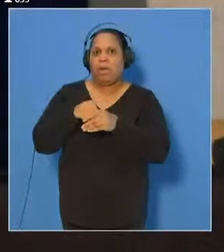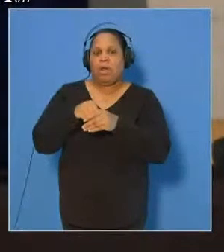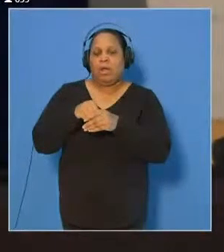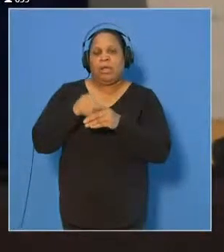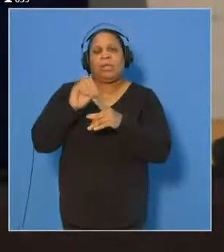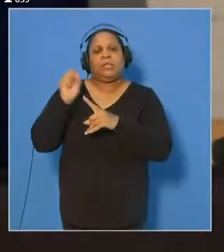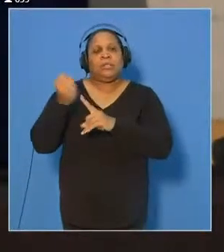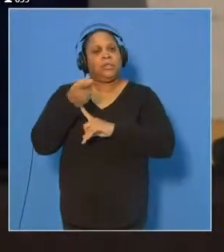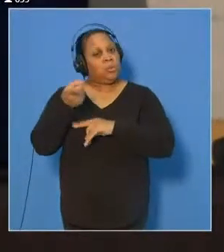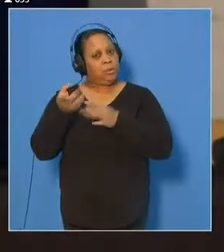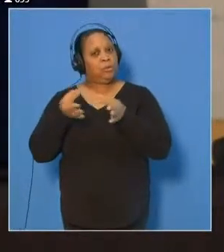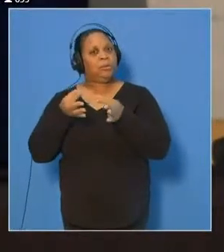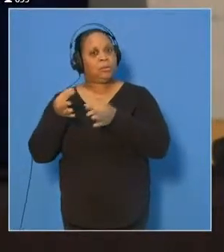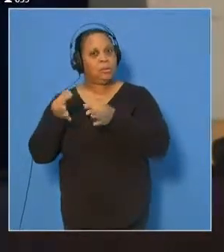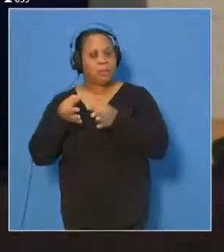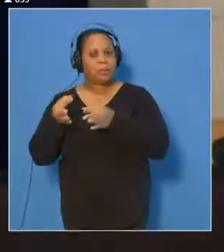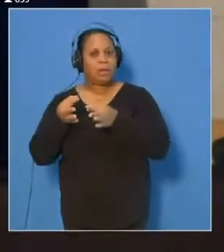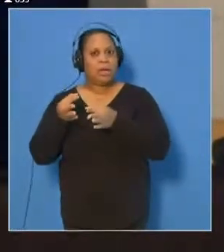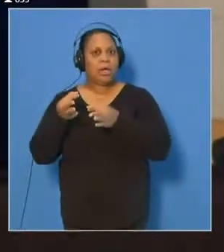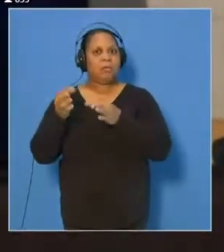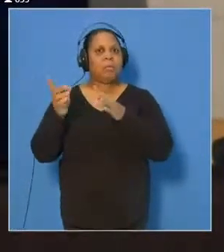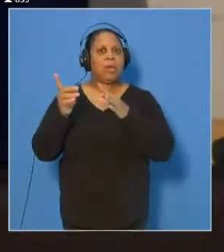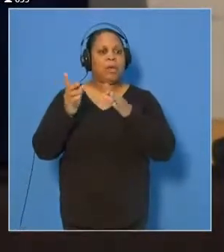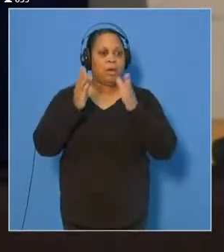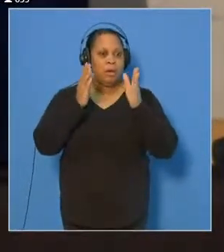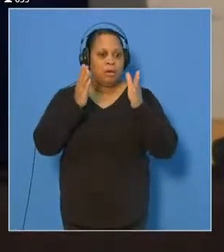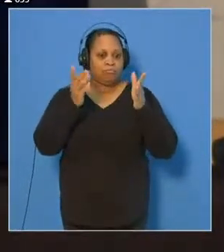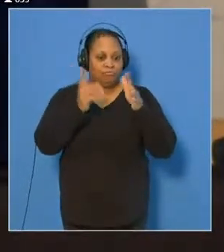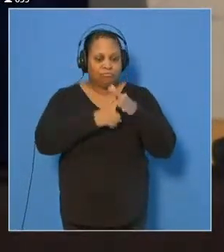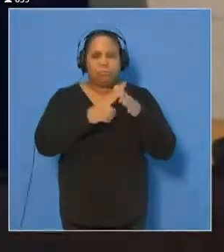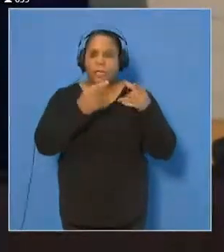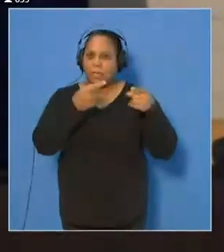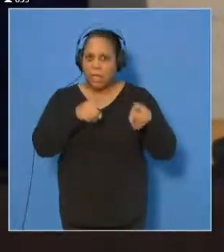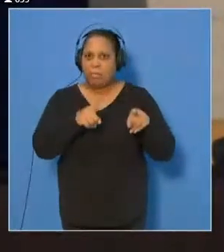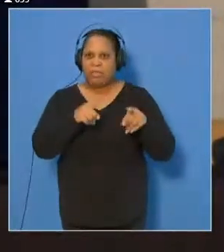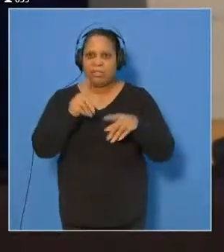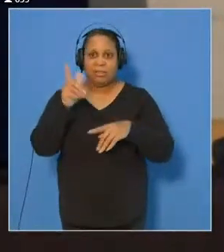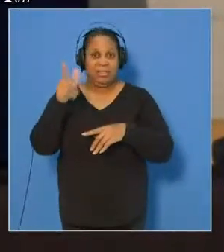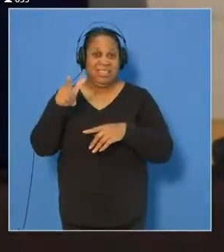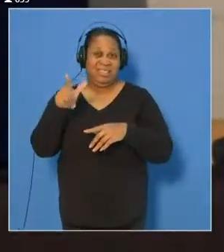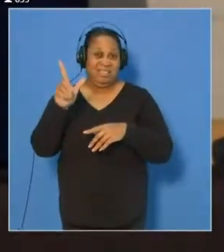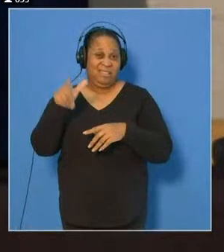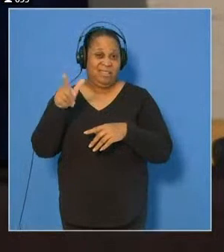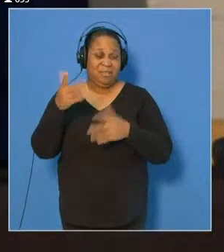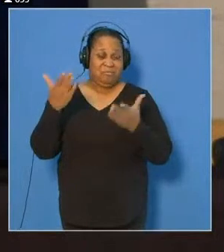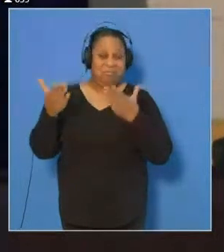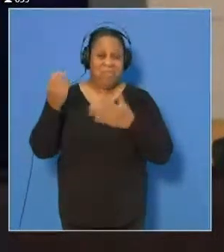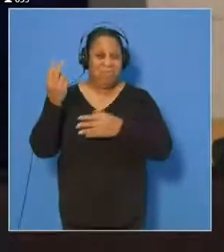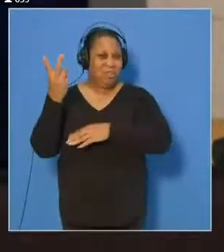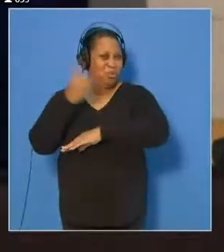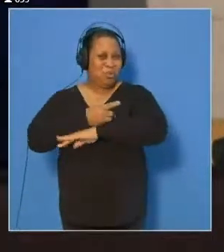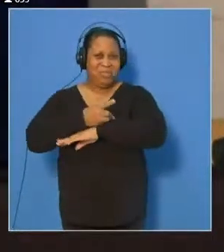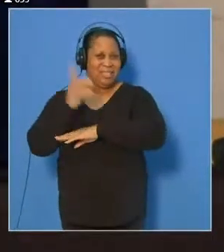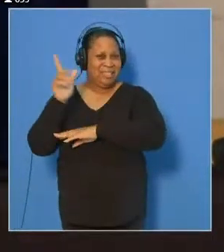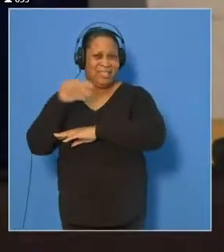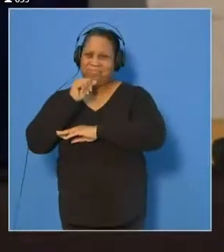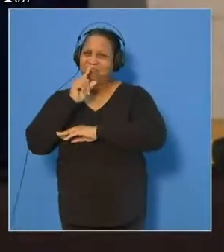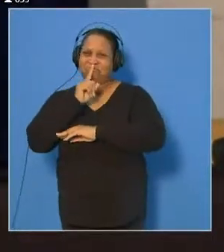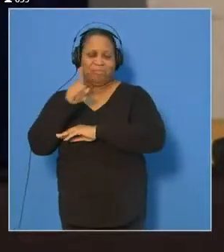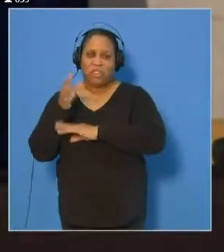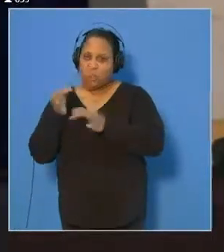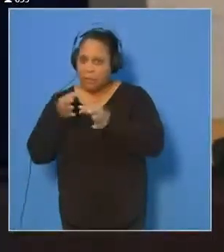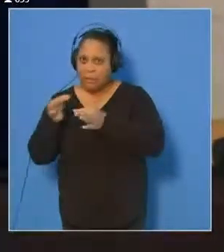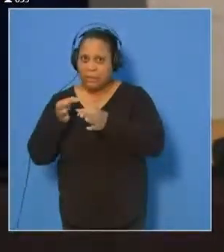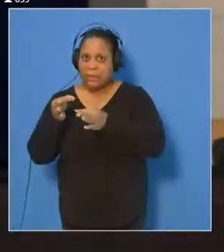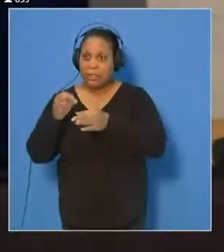situation that you describe, a case happening, and then later, I don't know, maybe 12 days later, I'm not sure of the details,